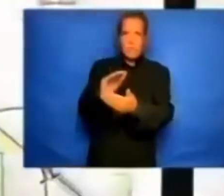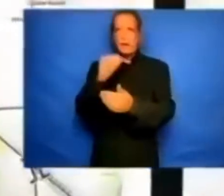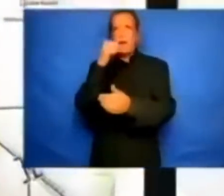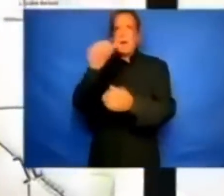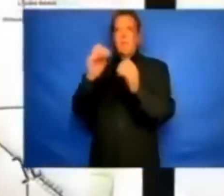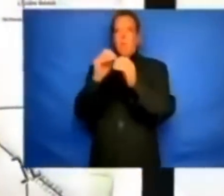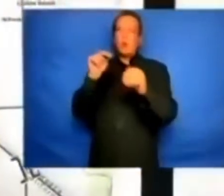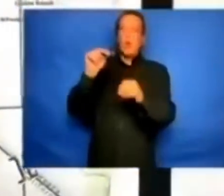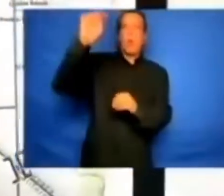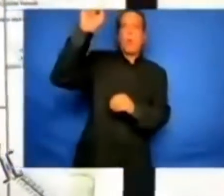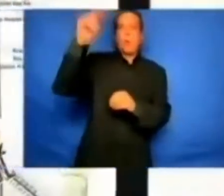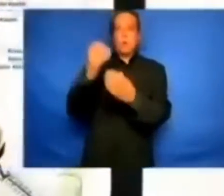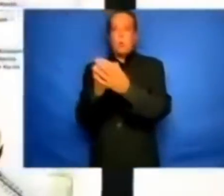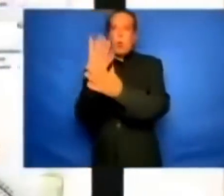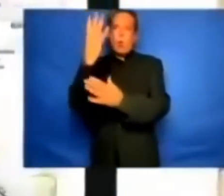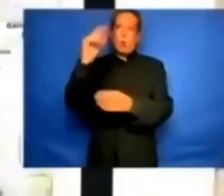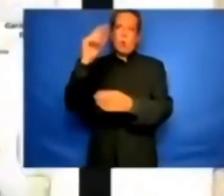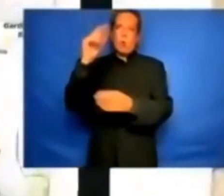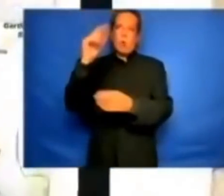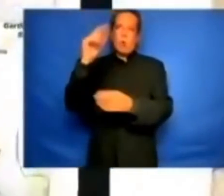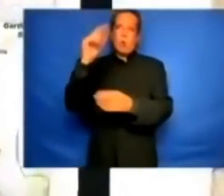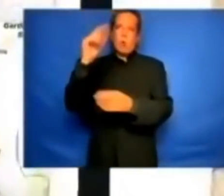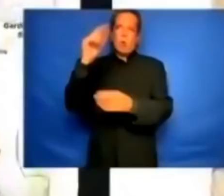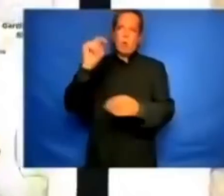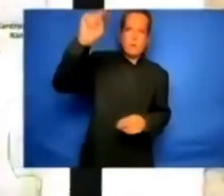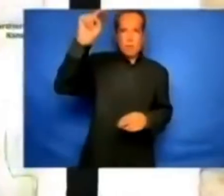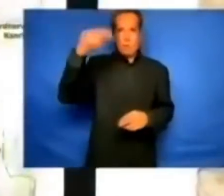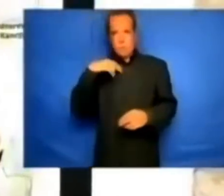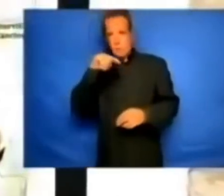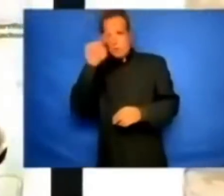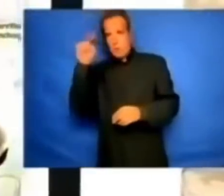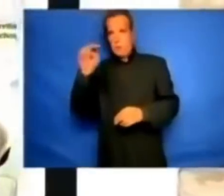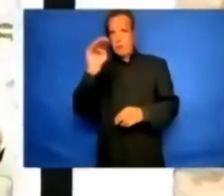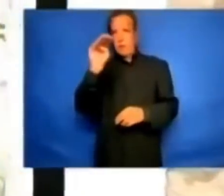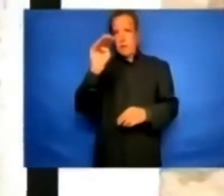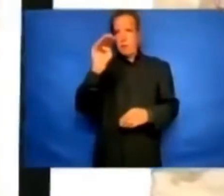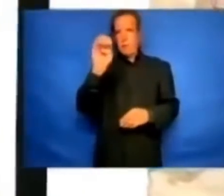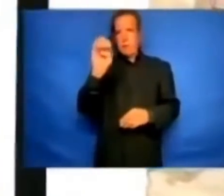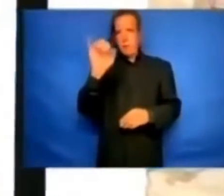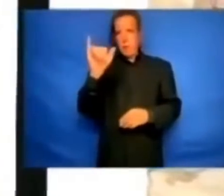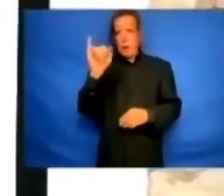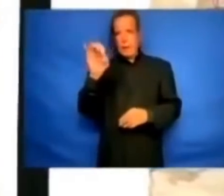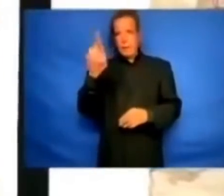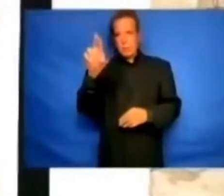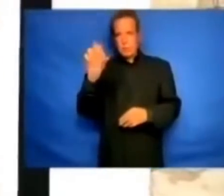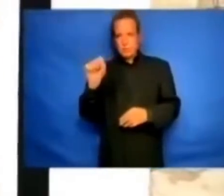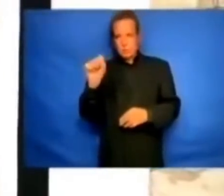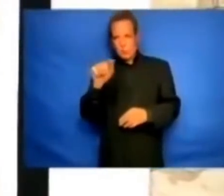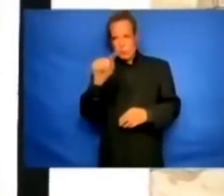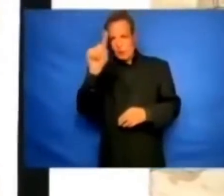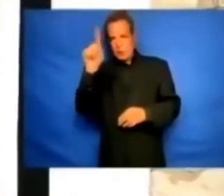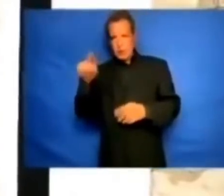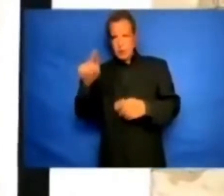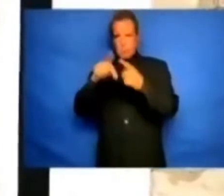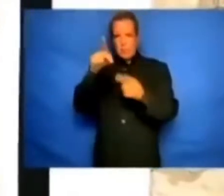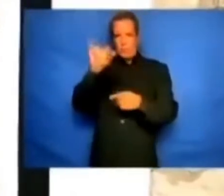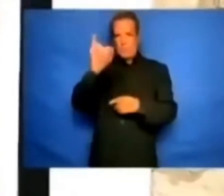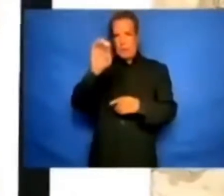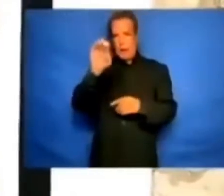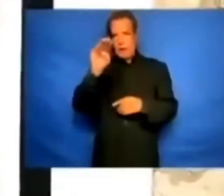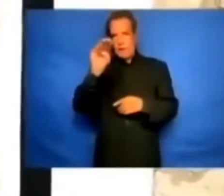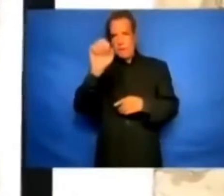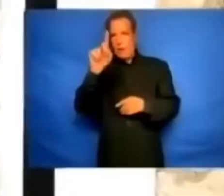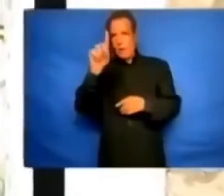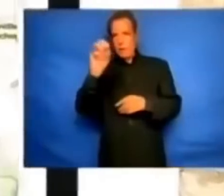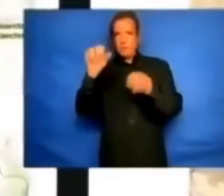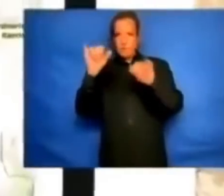progression. As we move through Myers Power Line, all the way up through High Meadows, everything continues to hold in its current footprint.